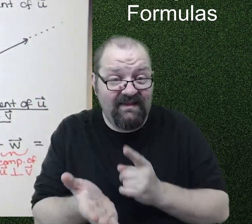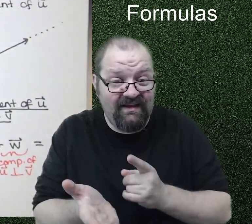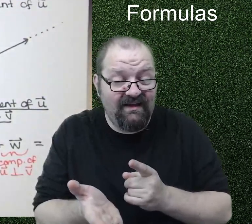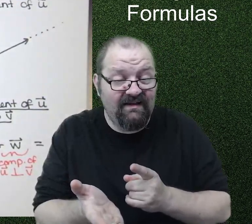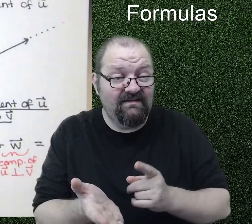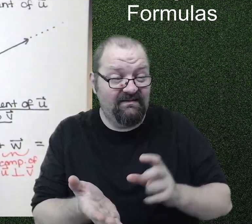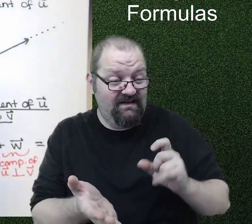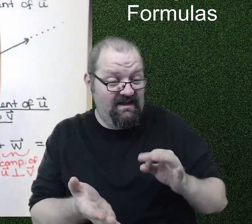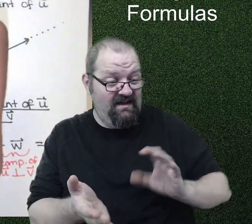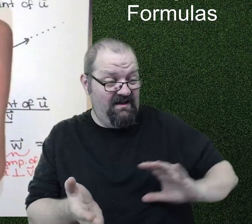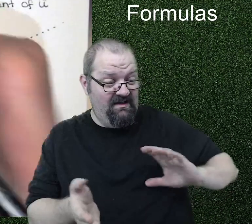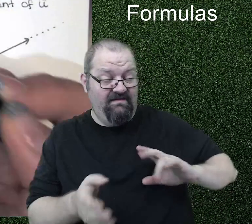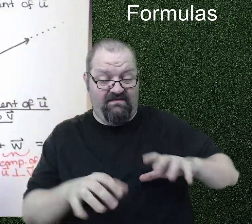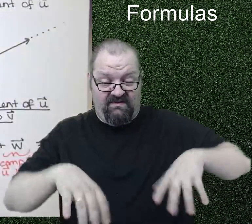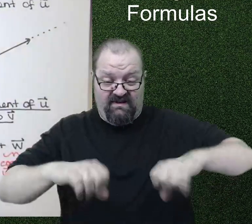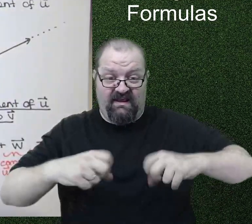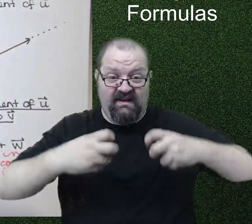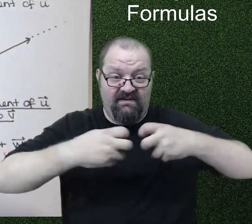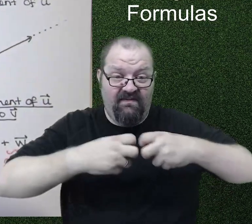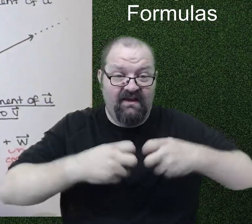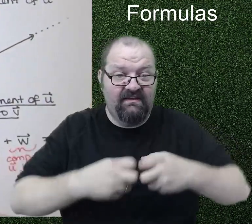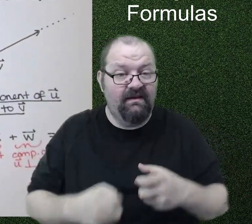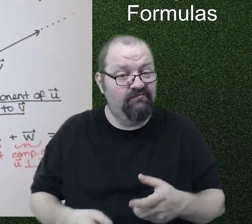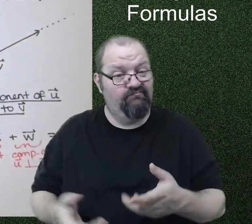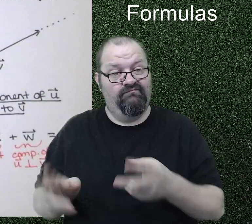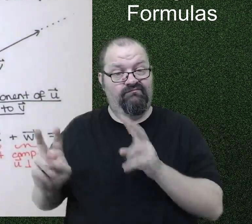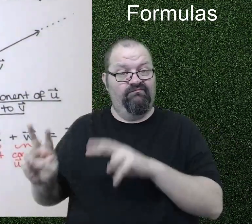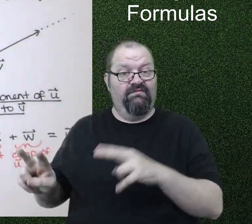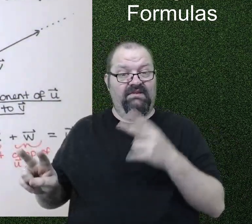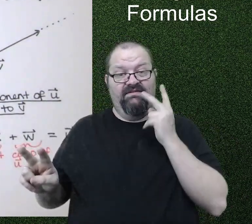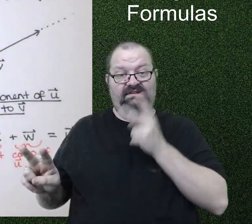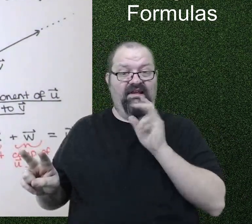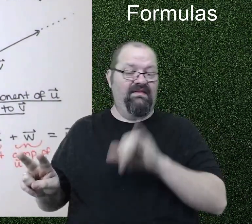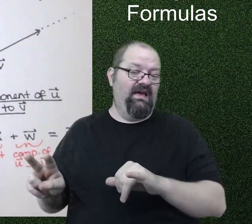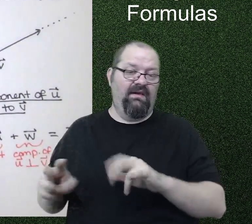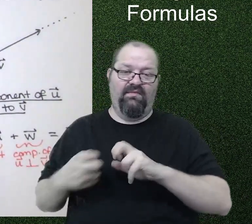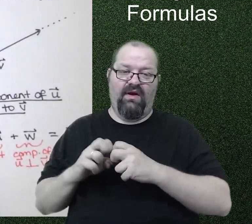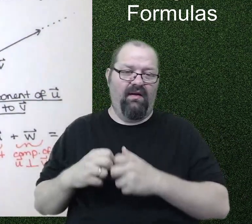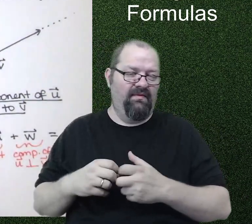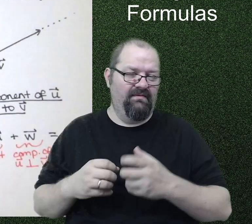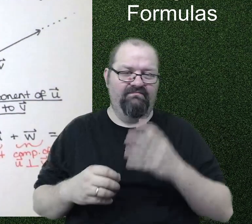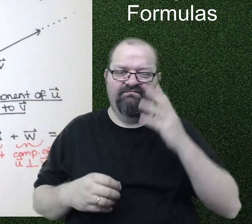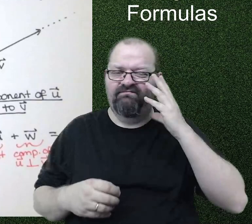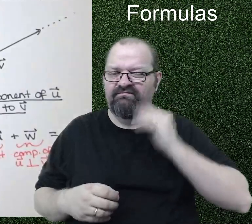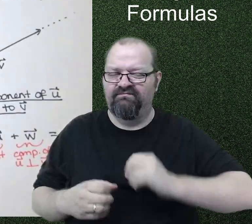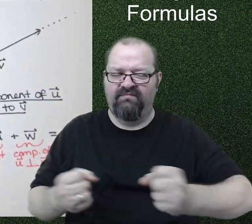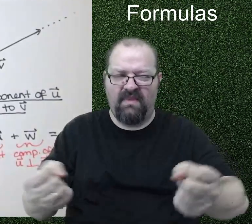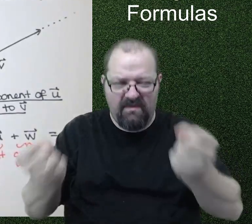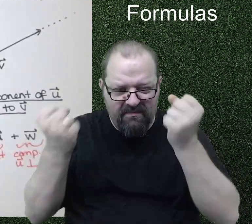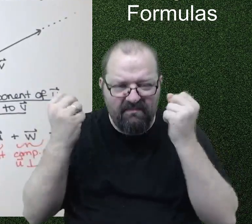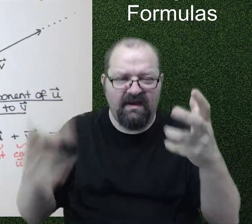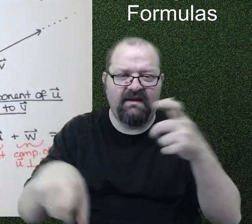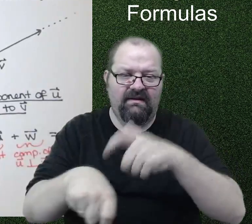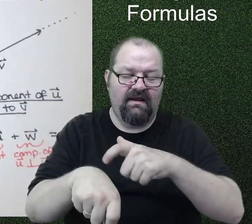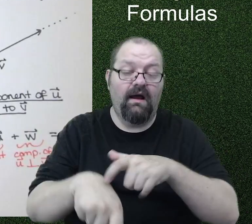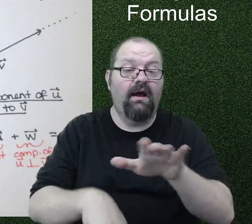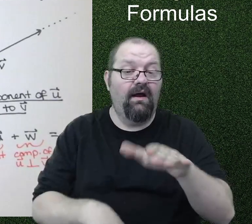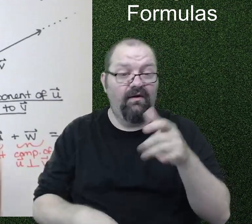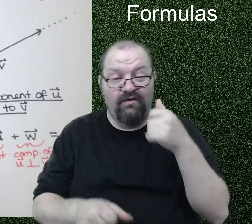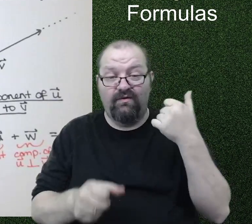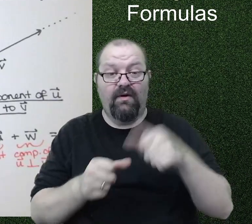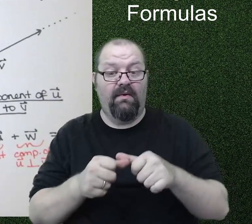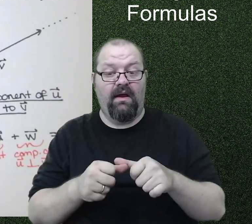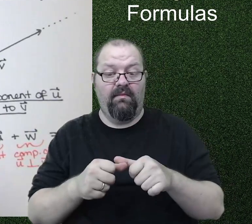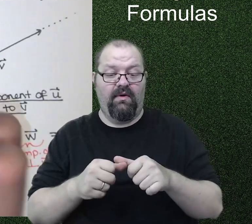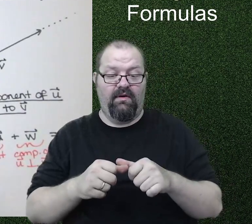taken Physics 1, you've probably seen this problem a million times. Just remember the box on a ramp